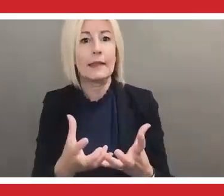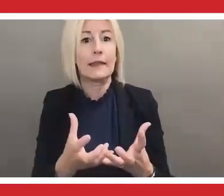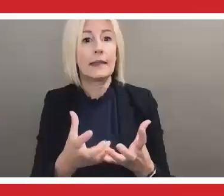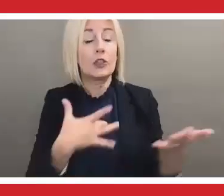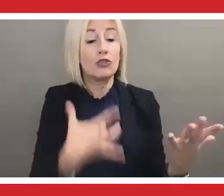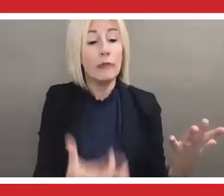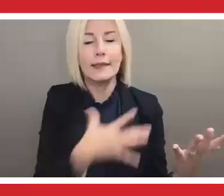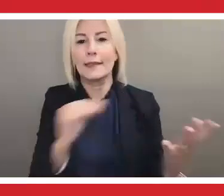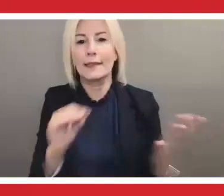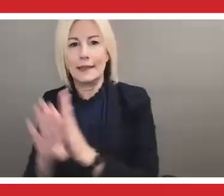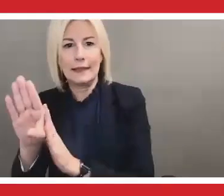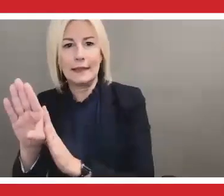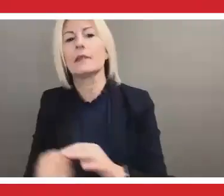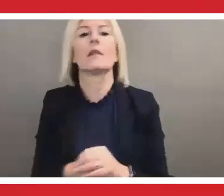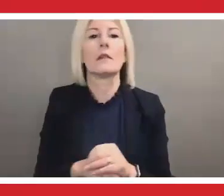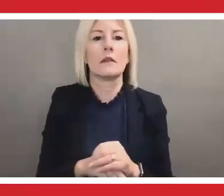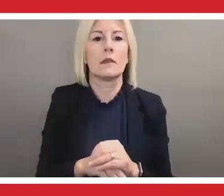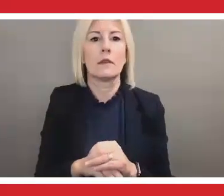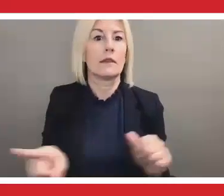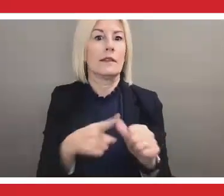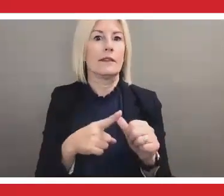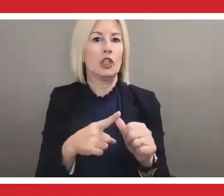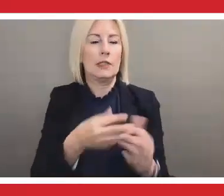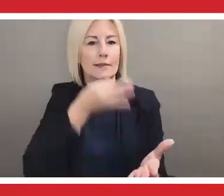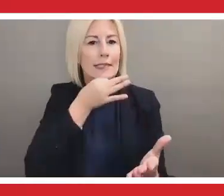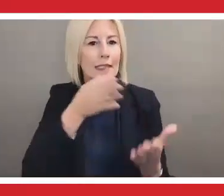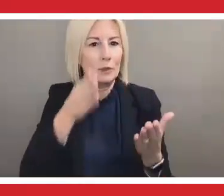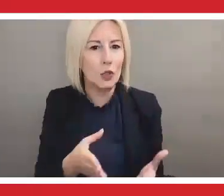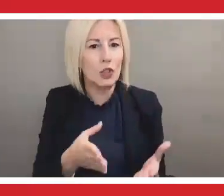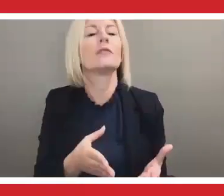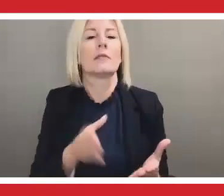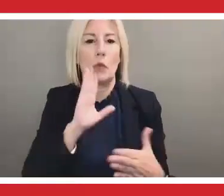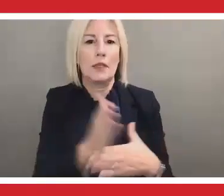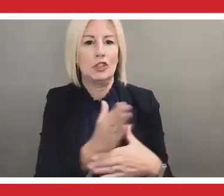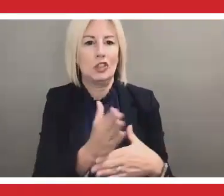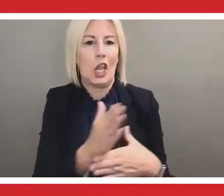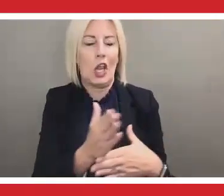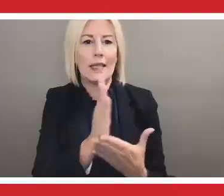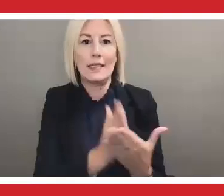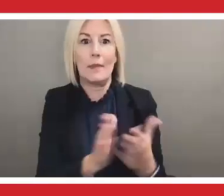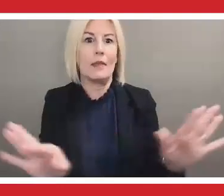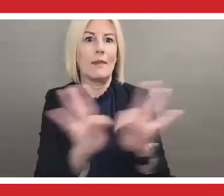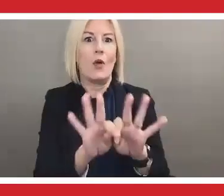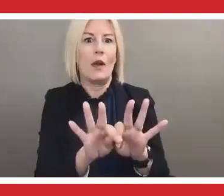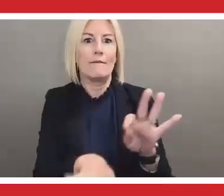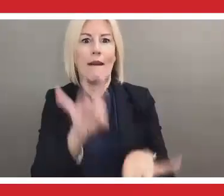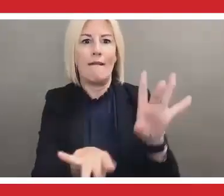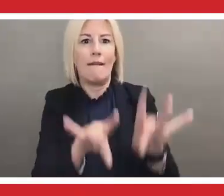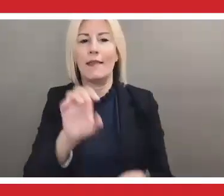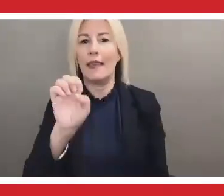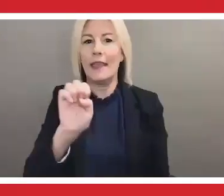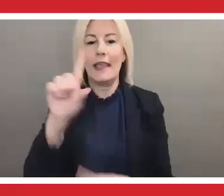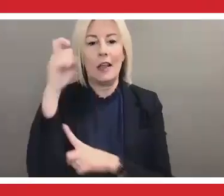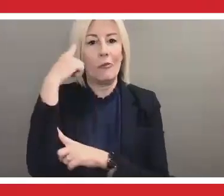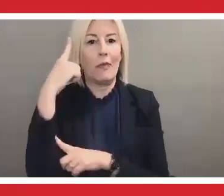Developments. Our first set of experts will be sharing with us some of the key findings of the e-government survey